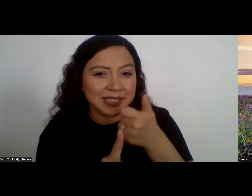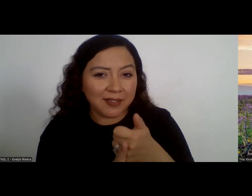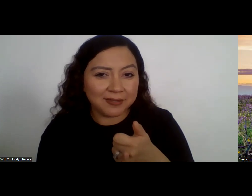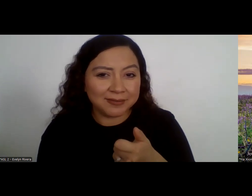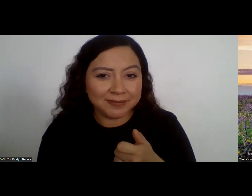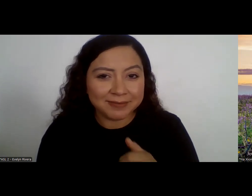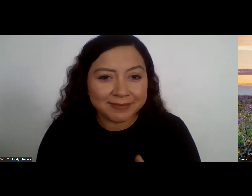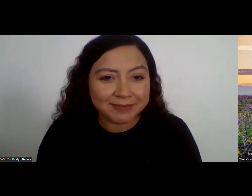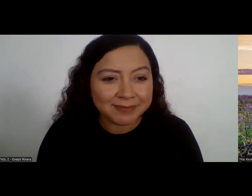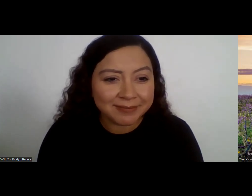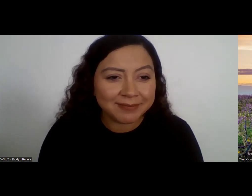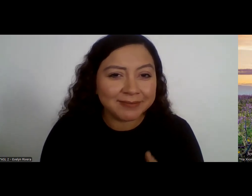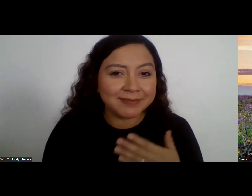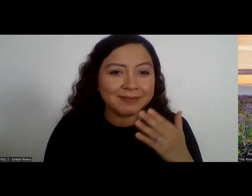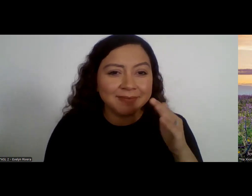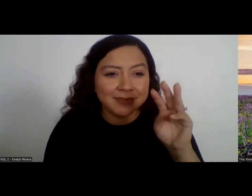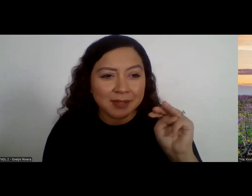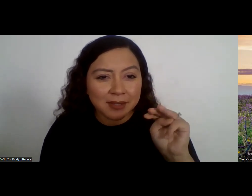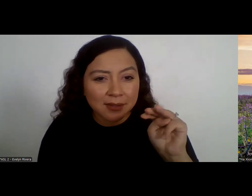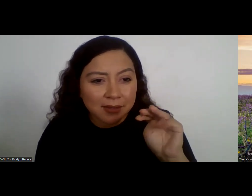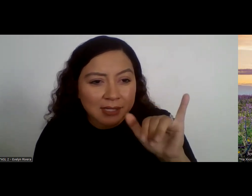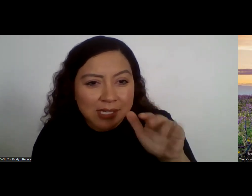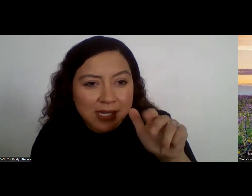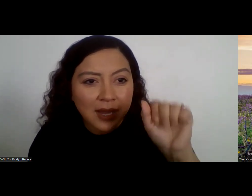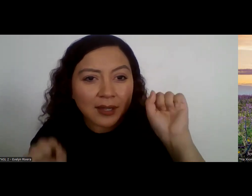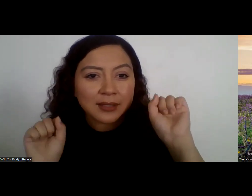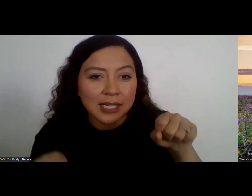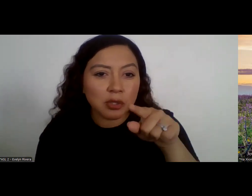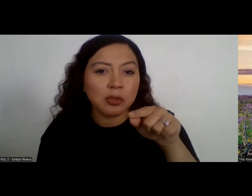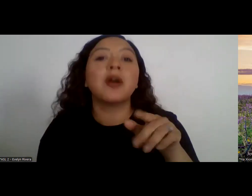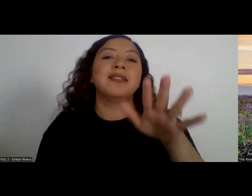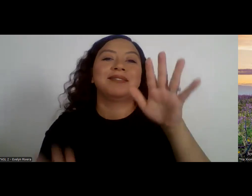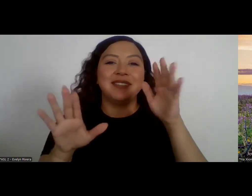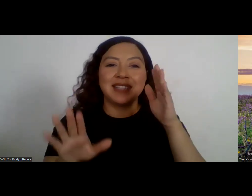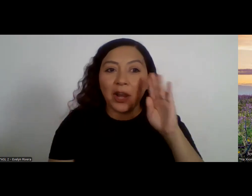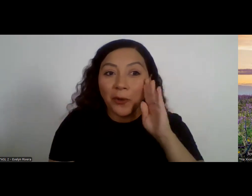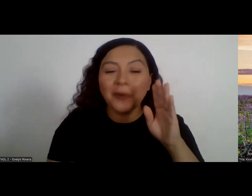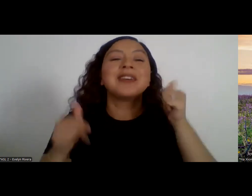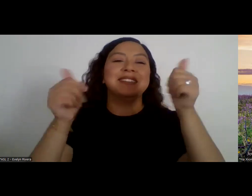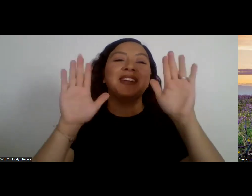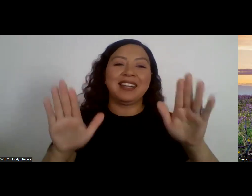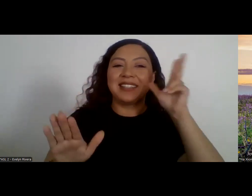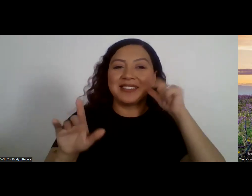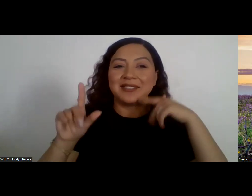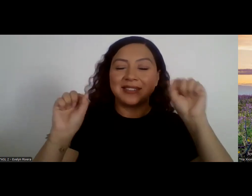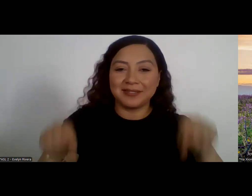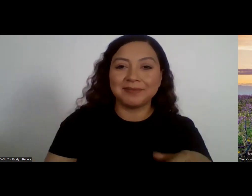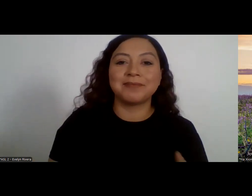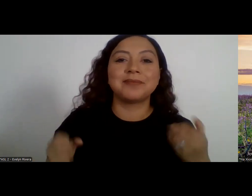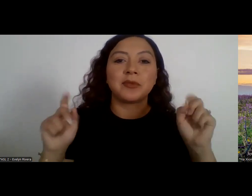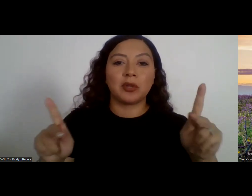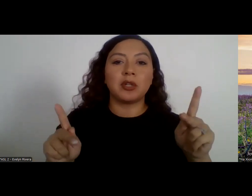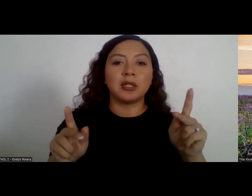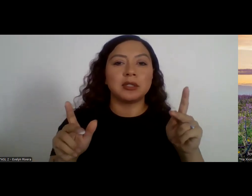Okay, well. Yeah, can you unmute? Hello? Yes, there you go. Okay,